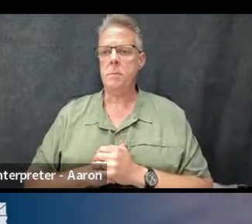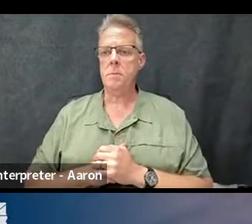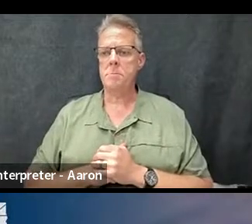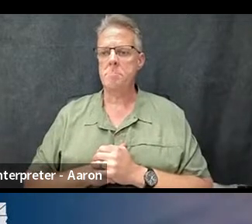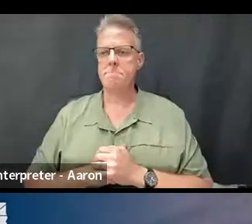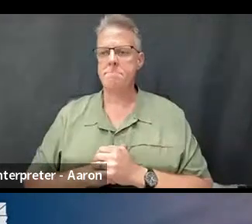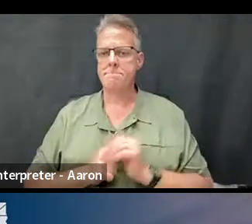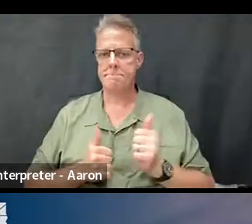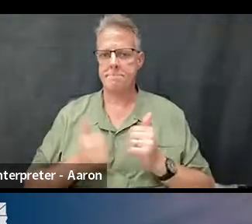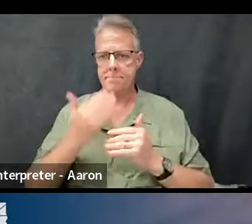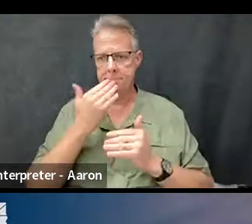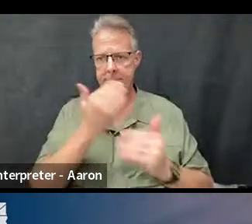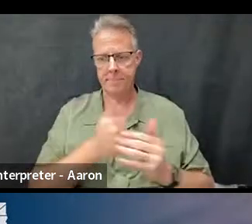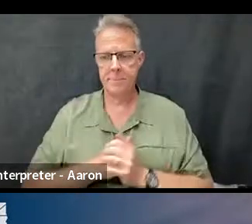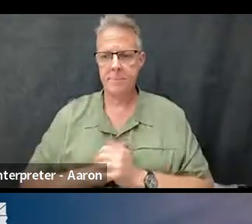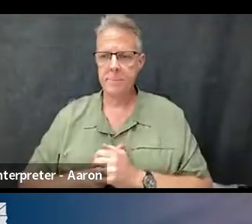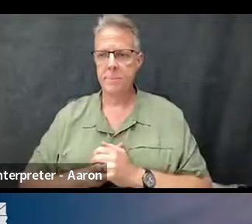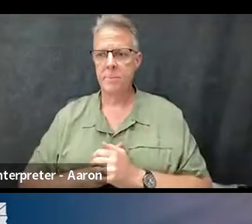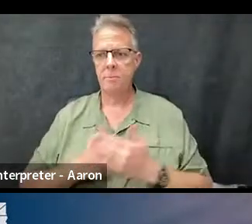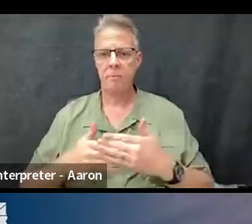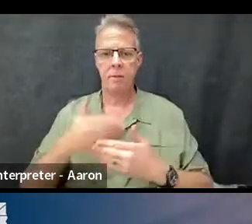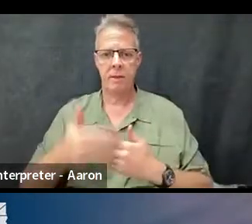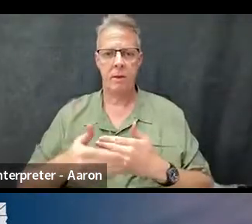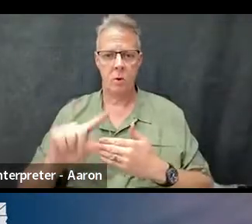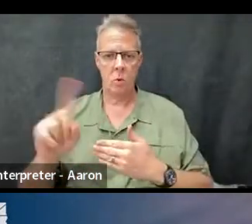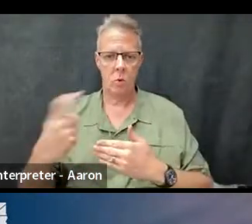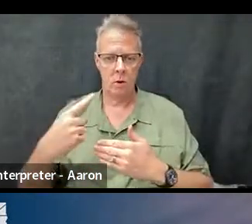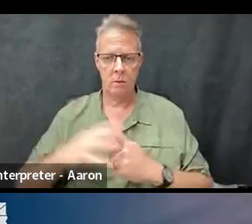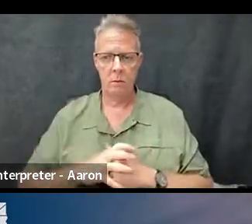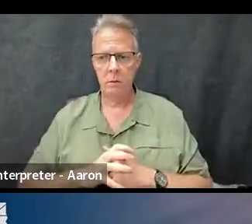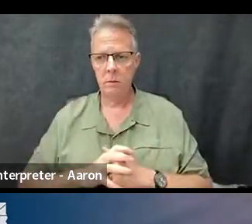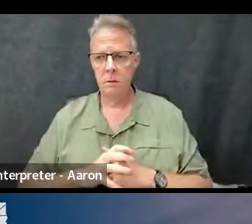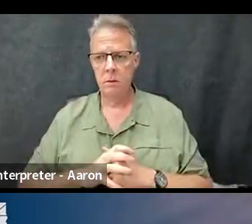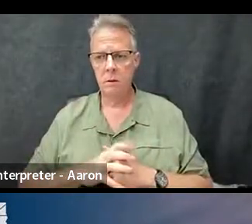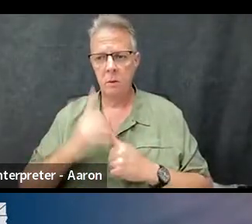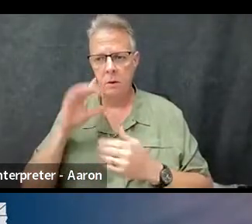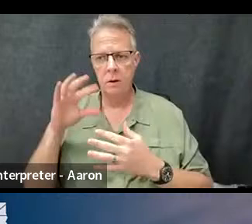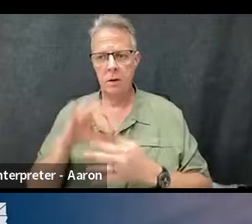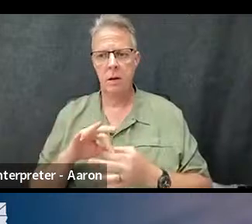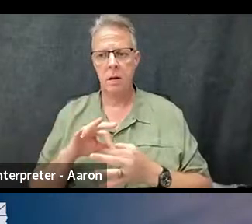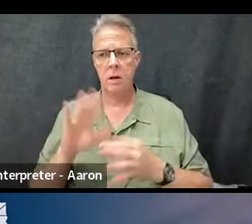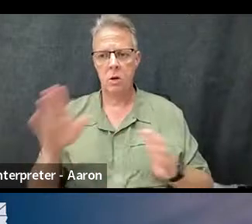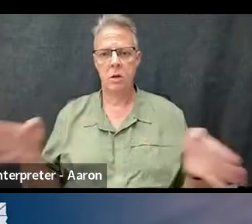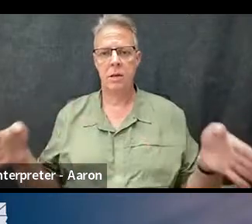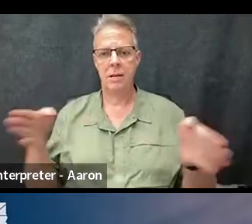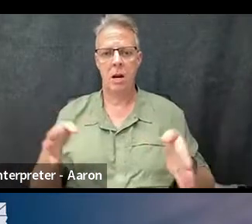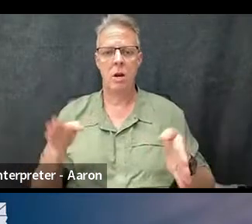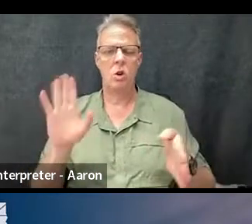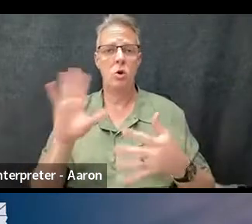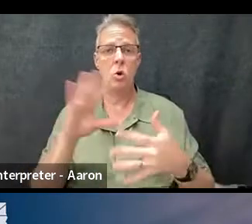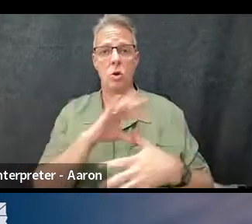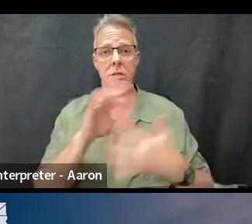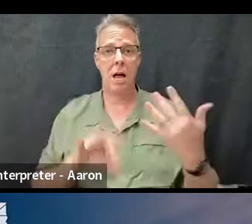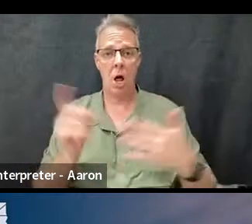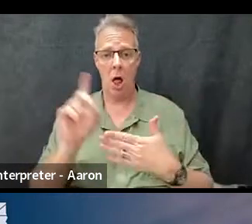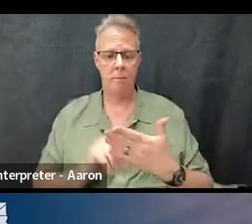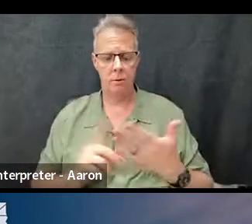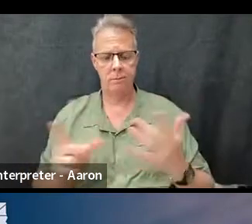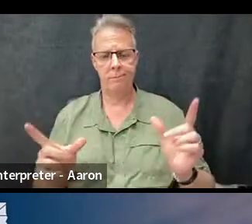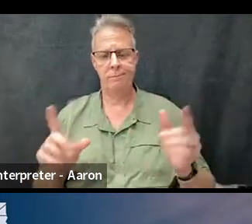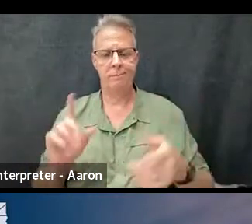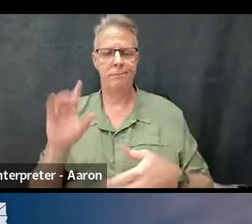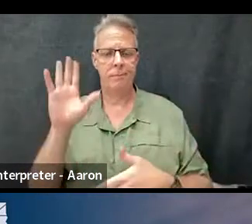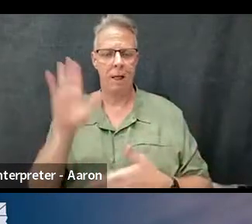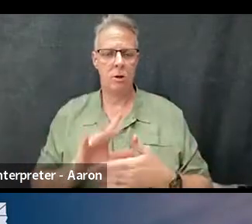Okay, thank you. Next question is about narrowing the design options and bridge types. So